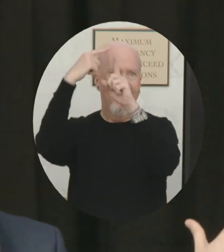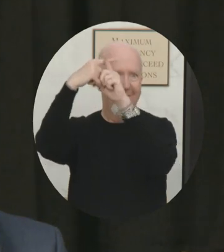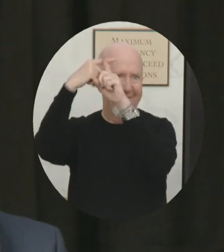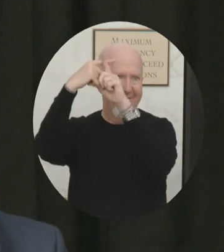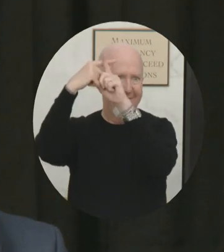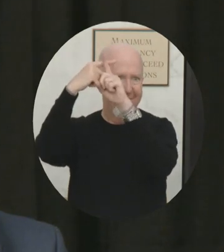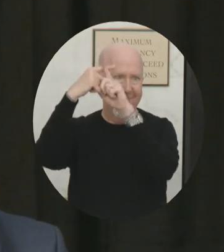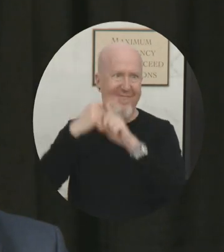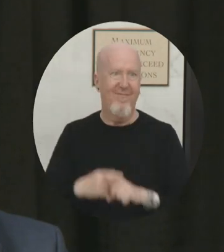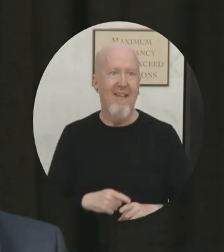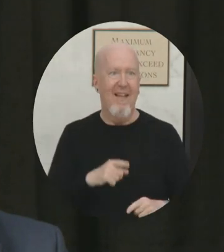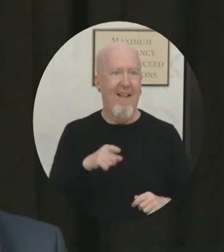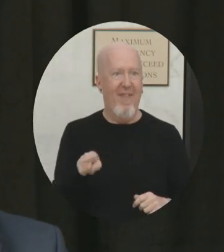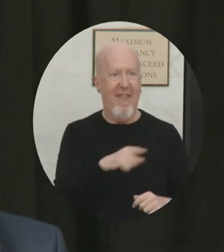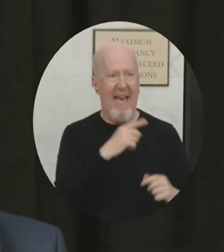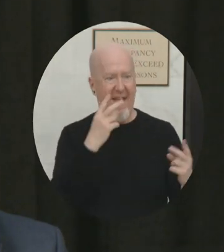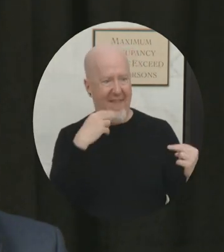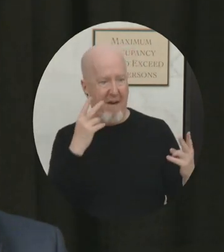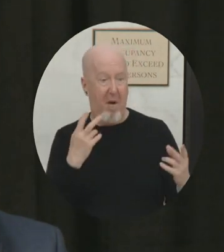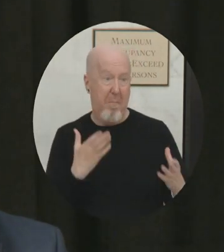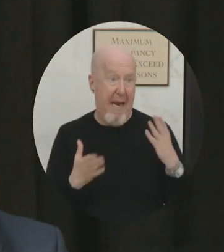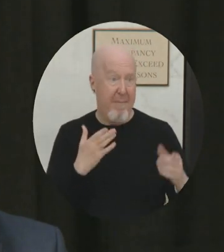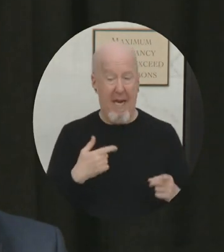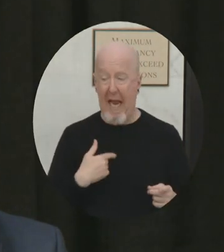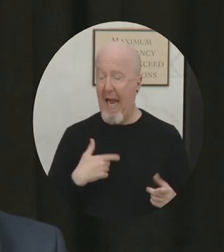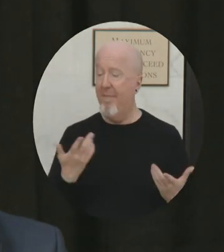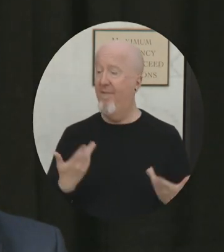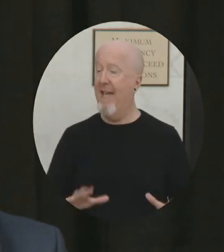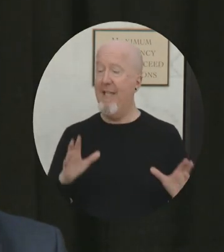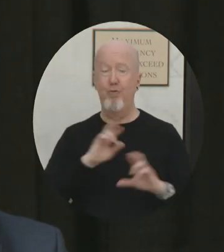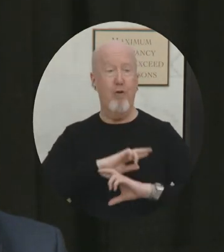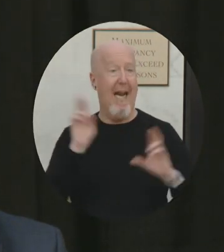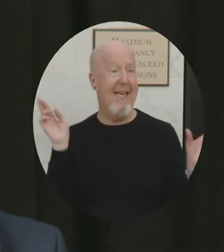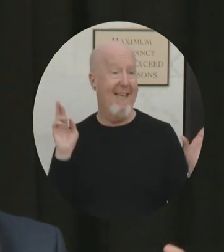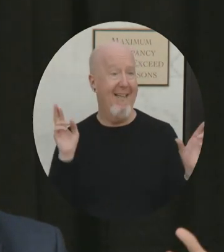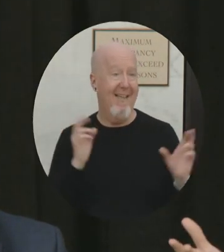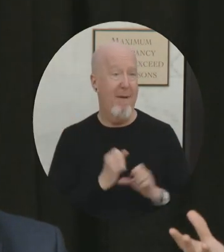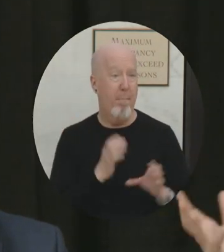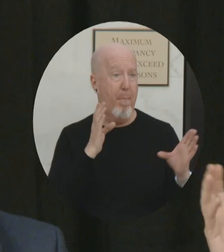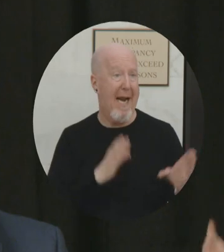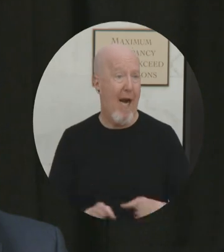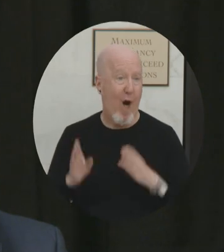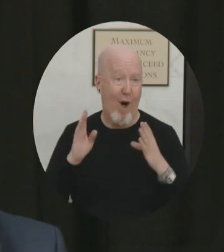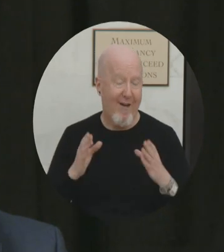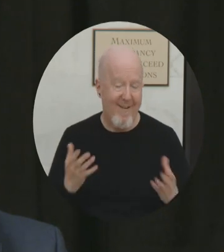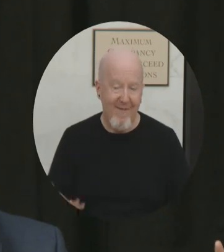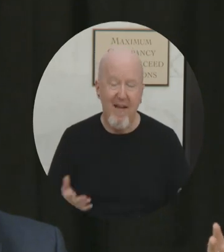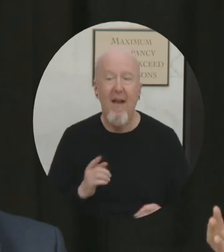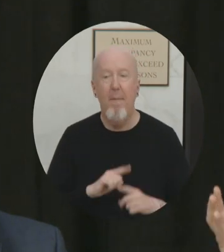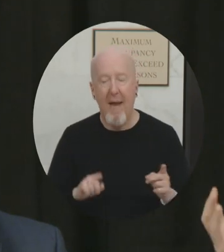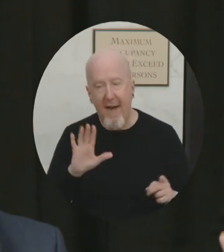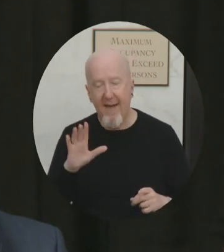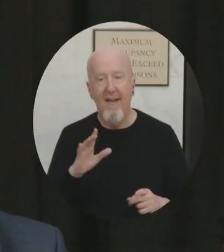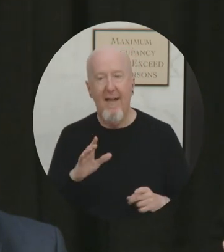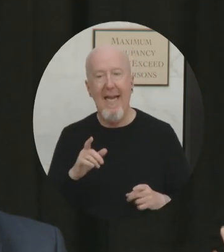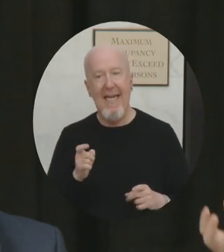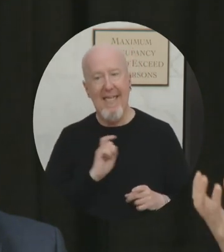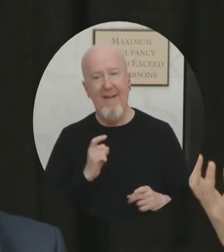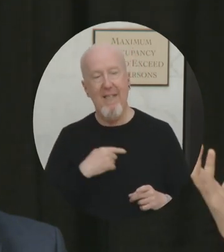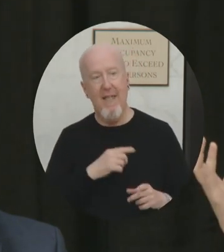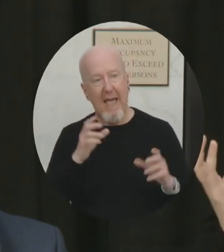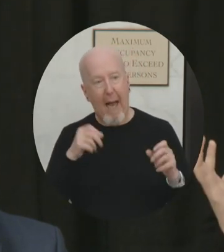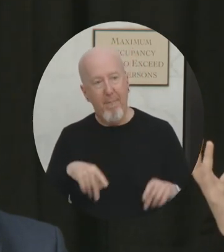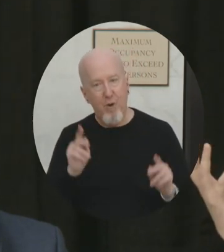I am already prepared, regardless of whether or not I did. And so it gives us an opportunity to think